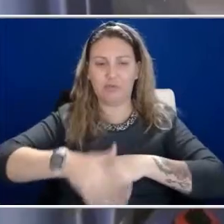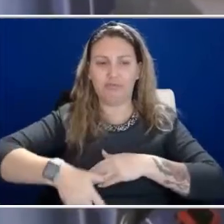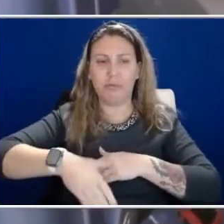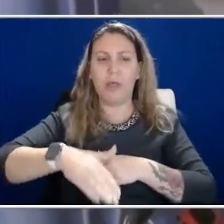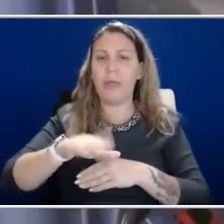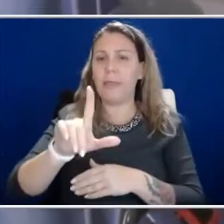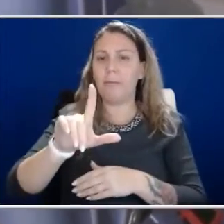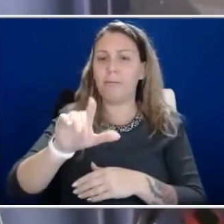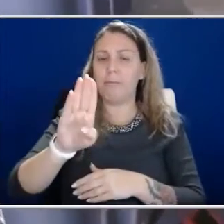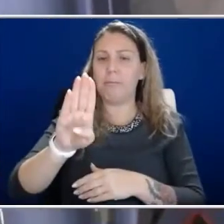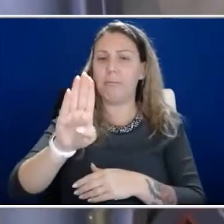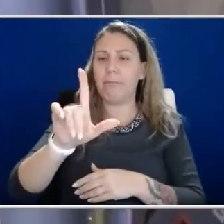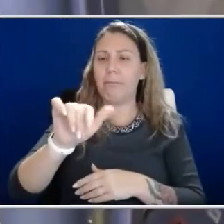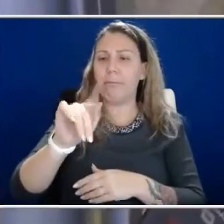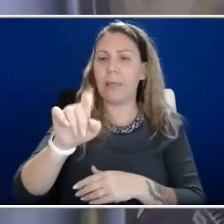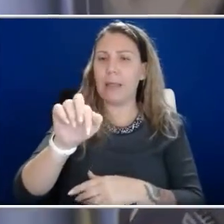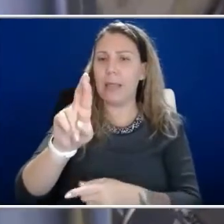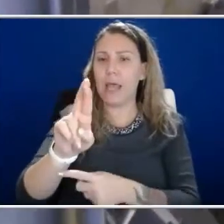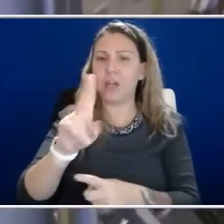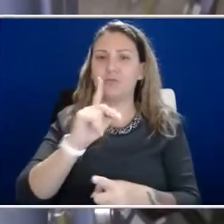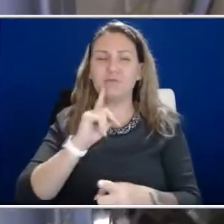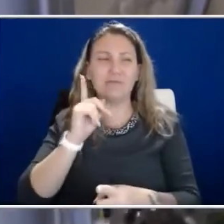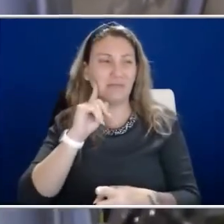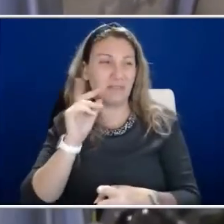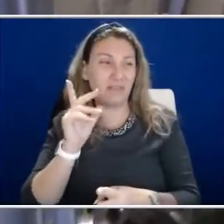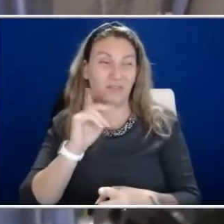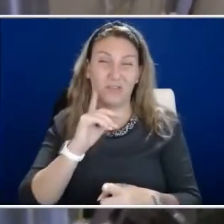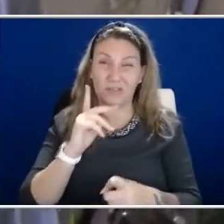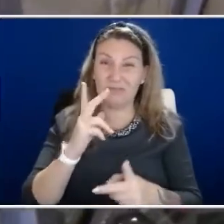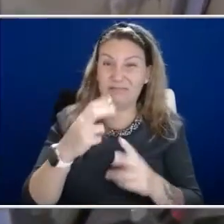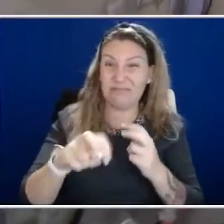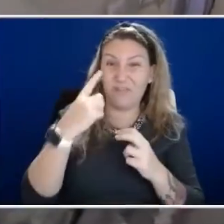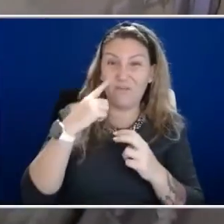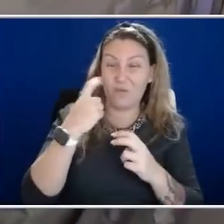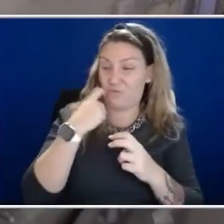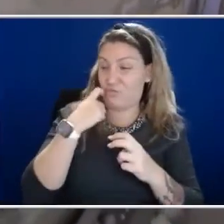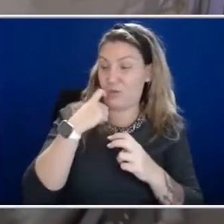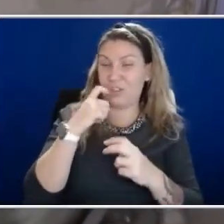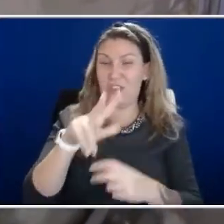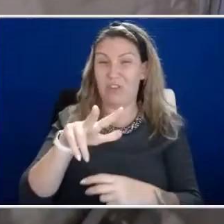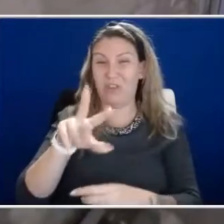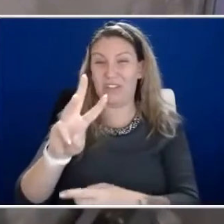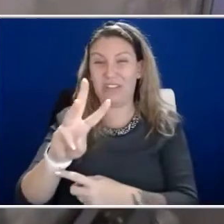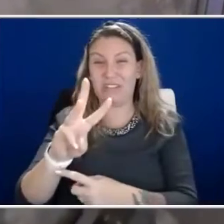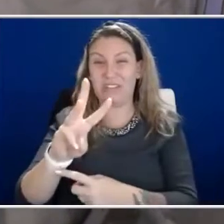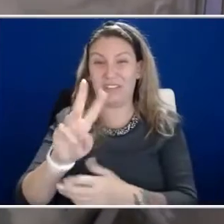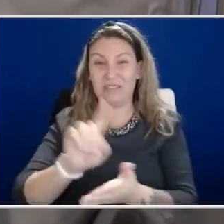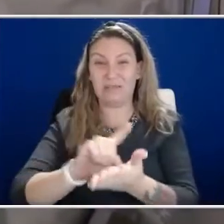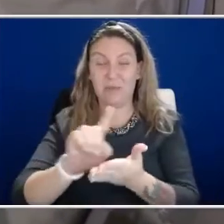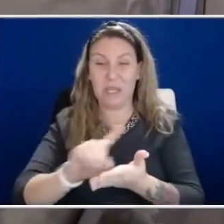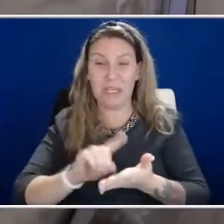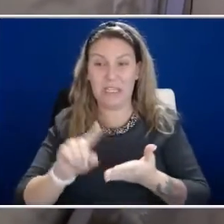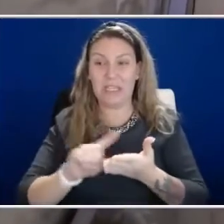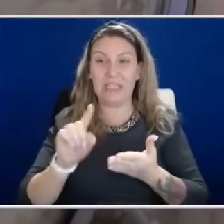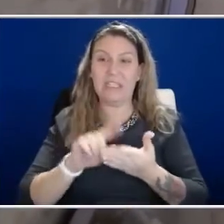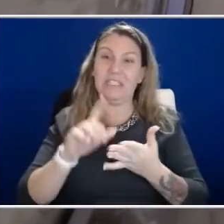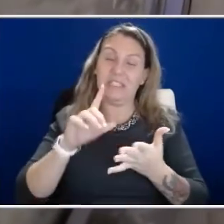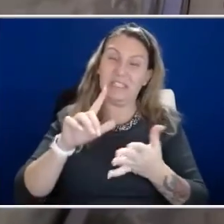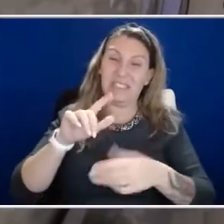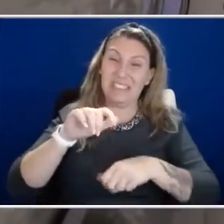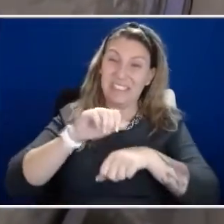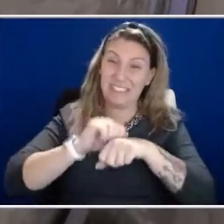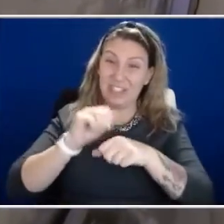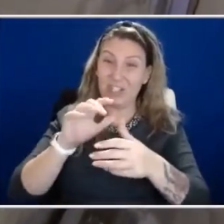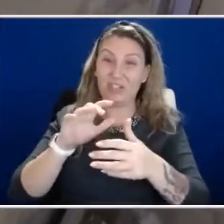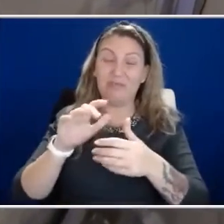sounds pretty rough for the past 36 weeks. She says the sensation for her is because of the tissue damage. Feels like she has a